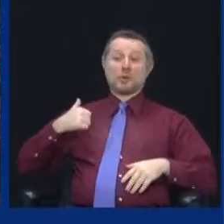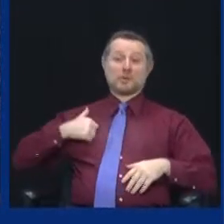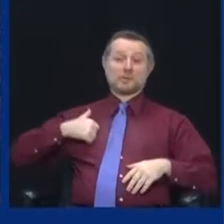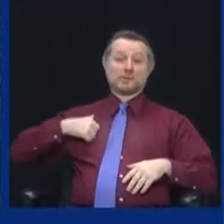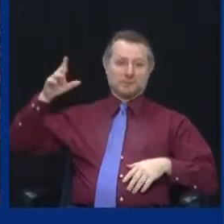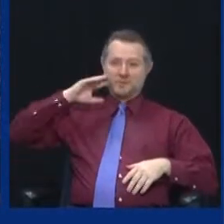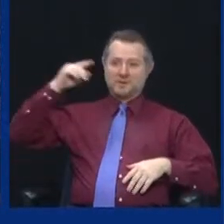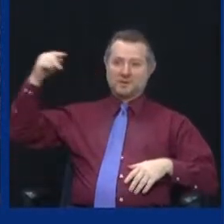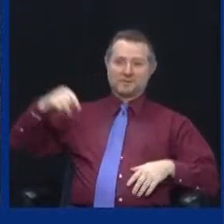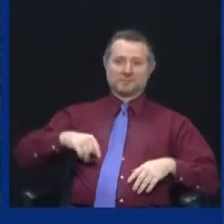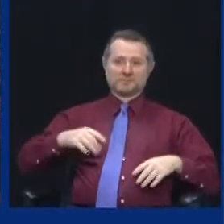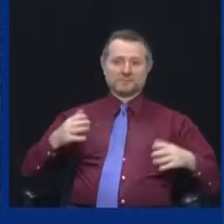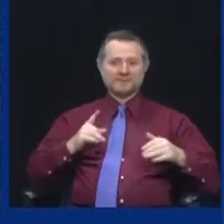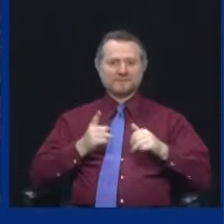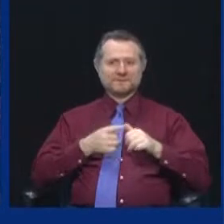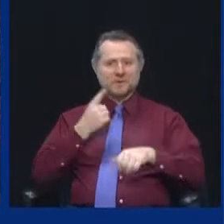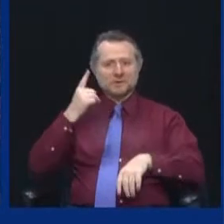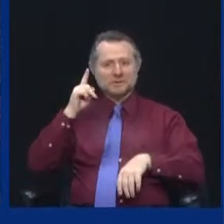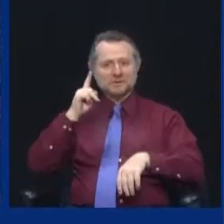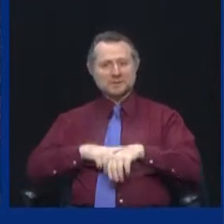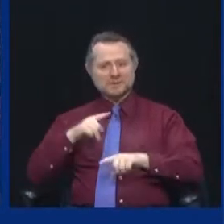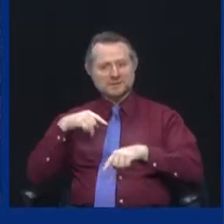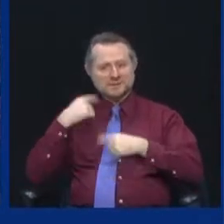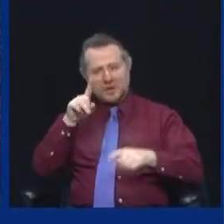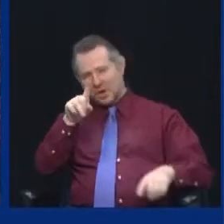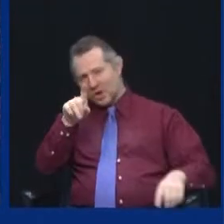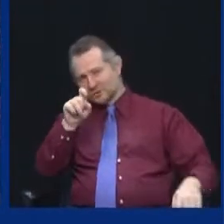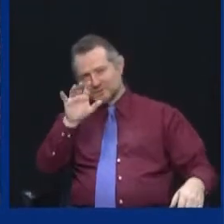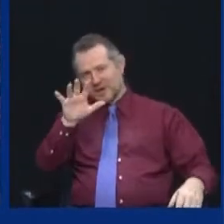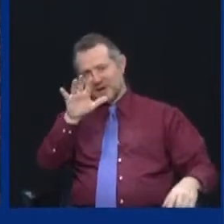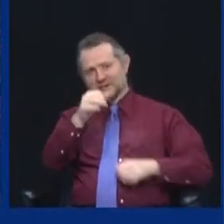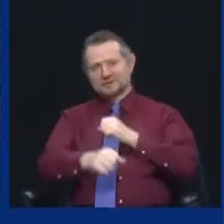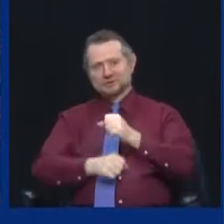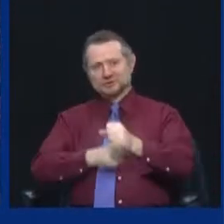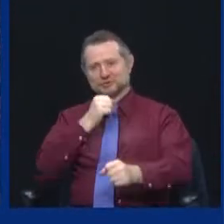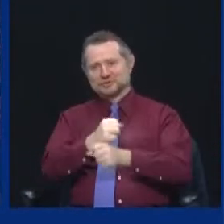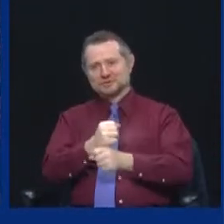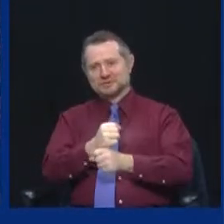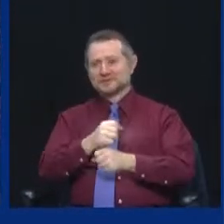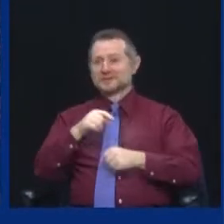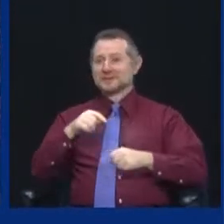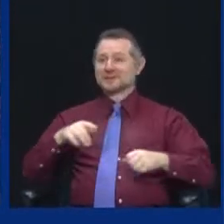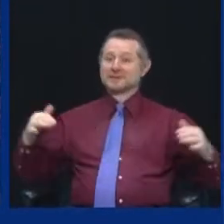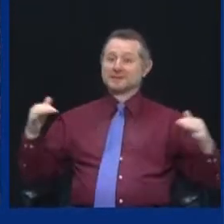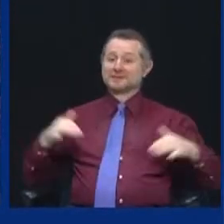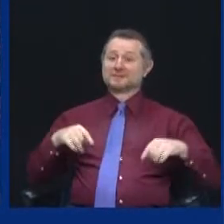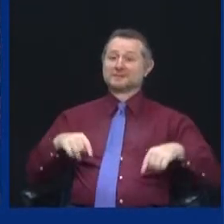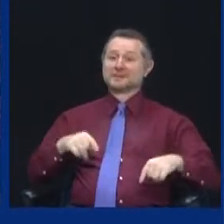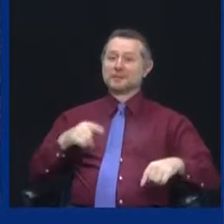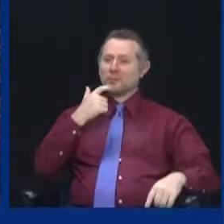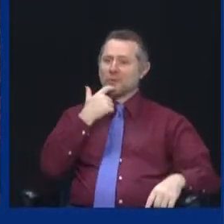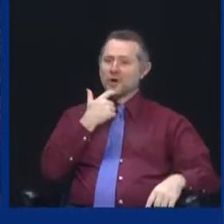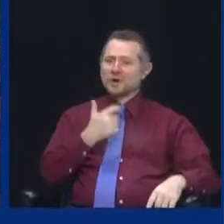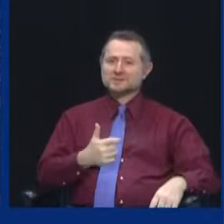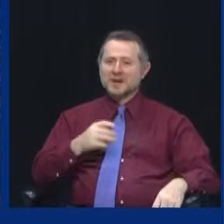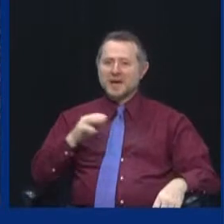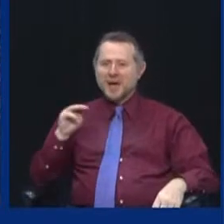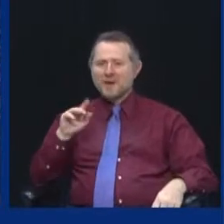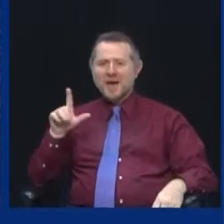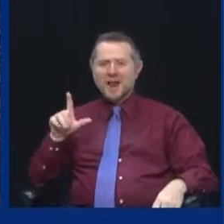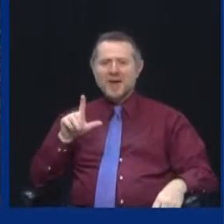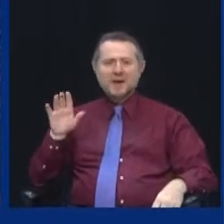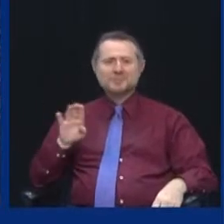this is the first time in 105 years the fans will watch Major League